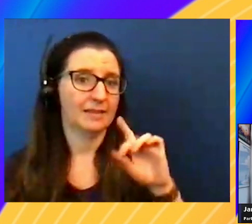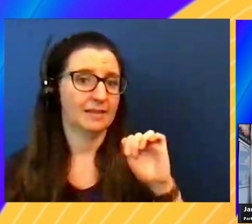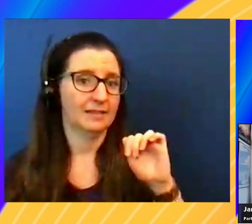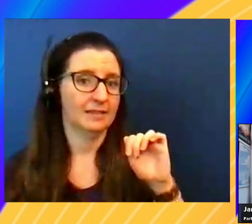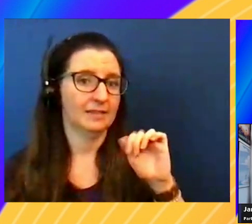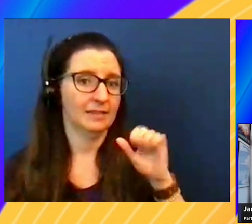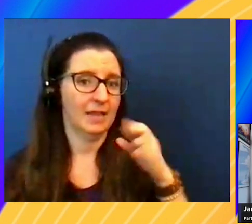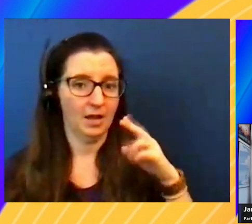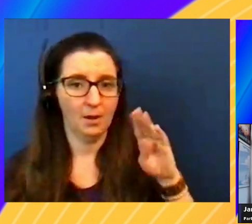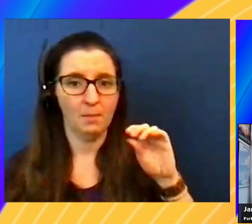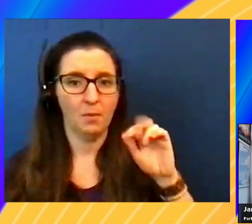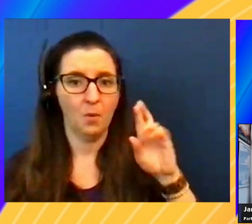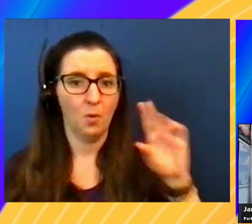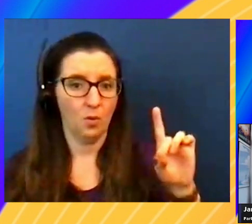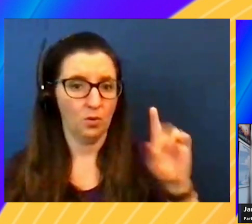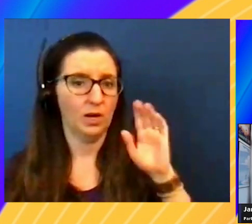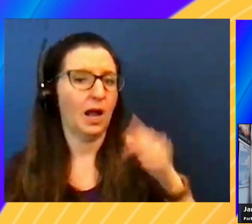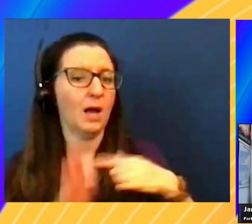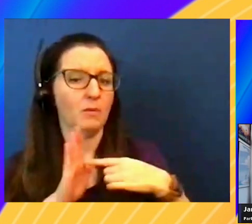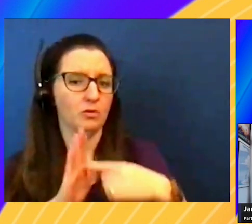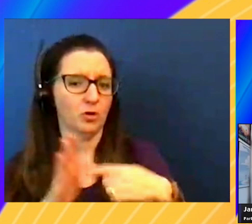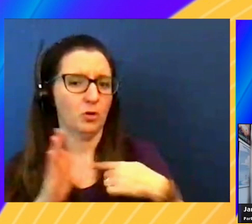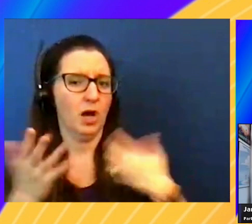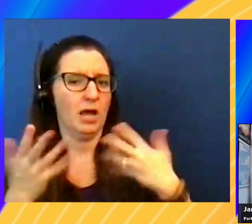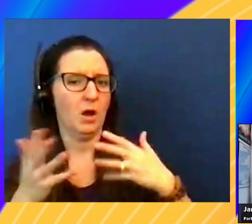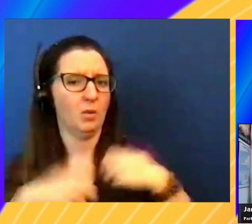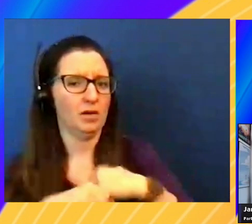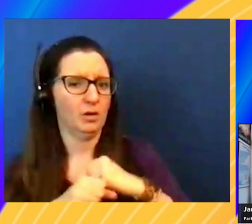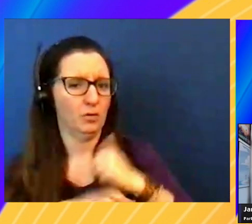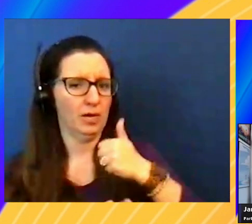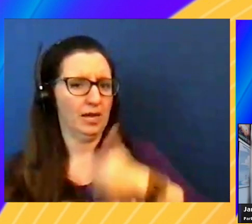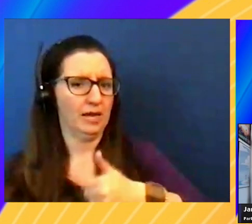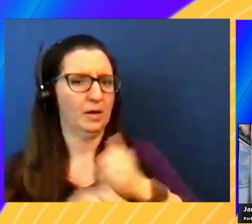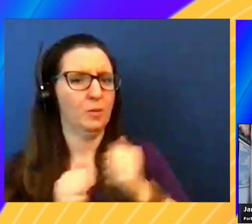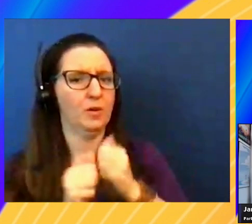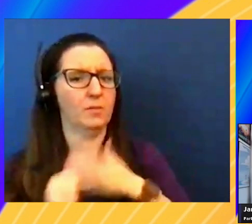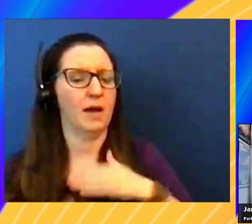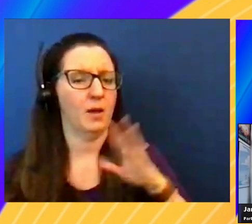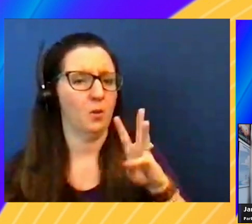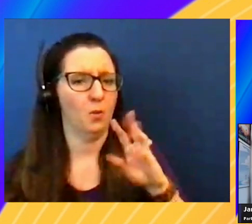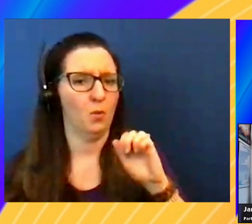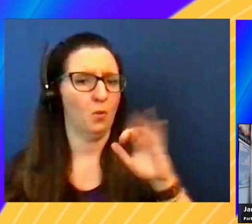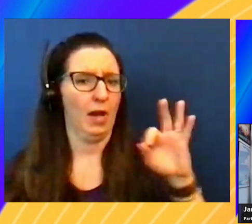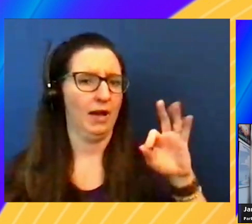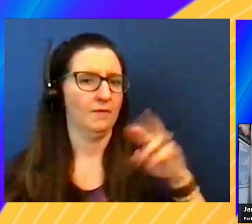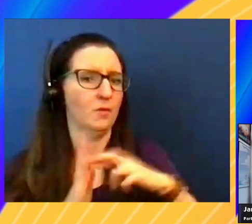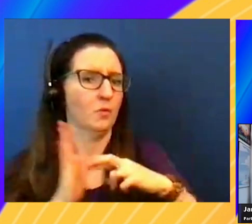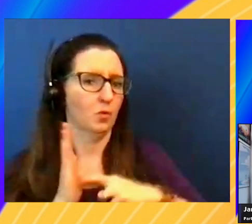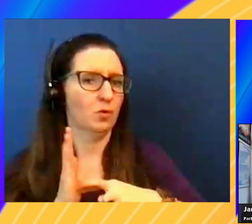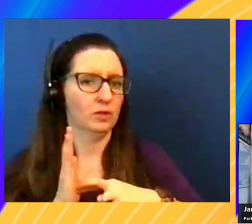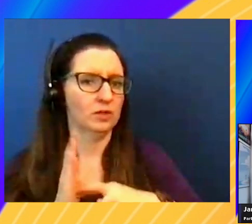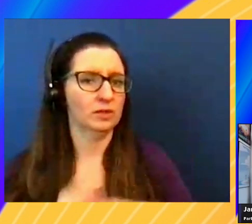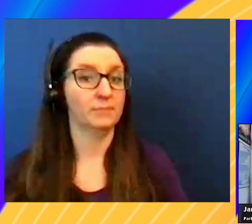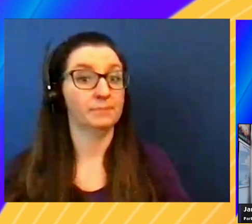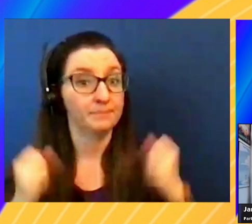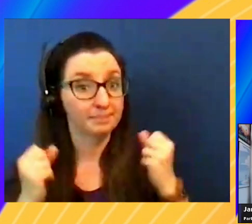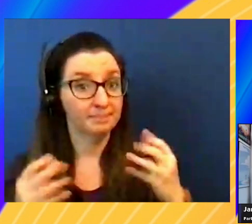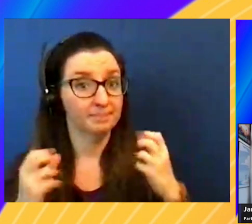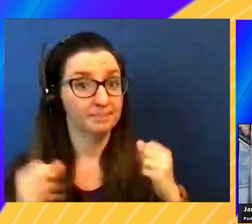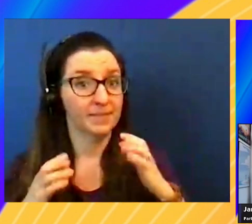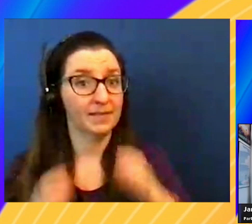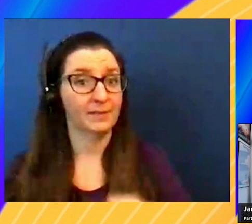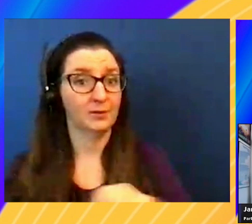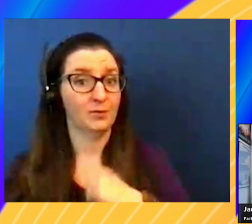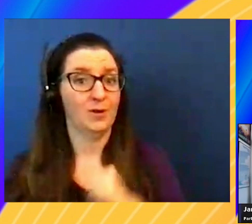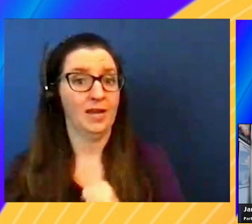show you a dashboard I already created with my WAF rules. And a lot of customers create these dashboards and monitor